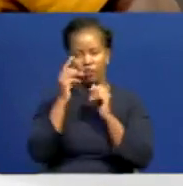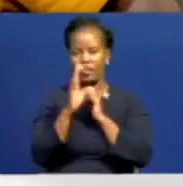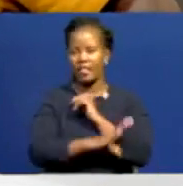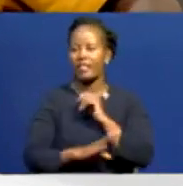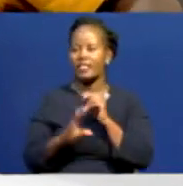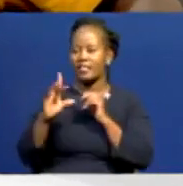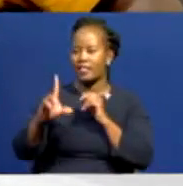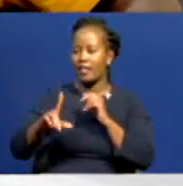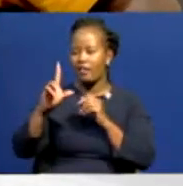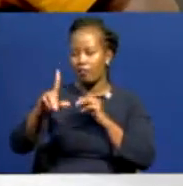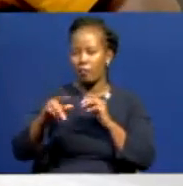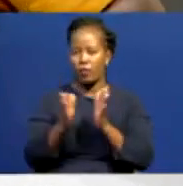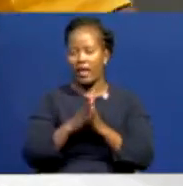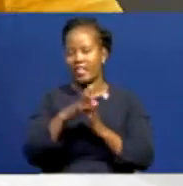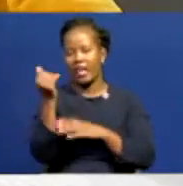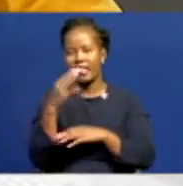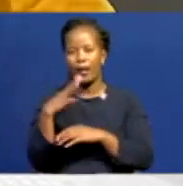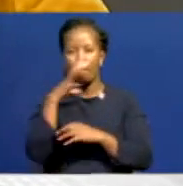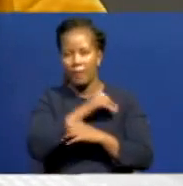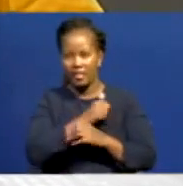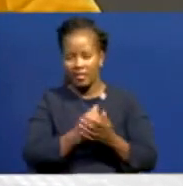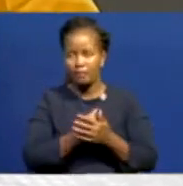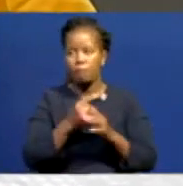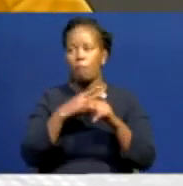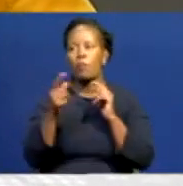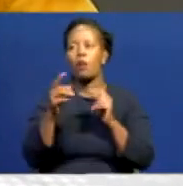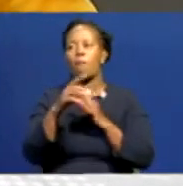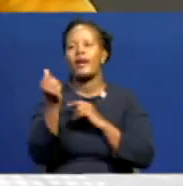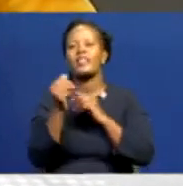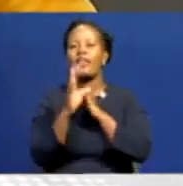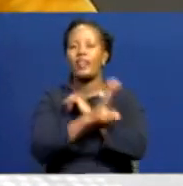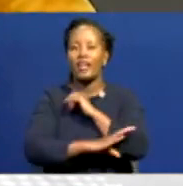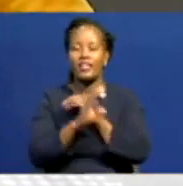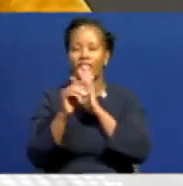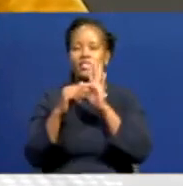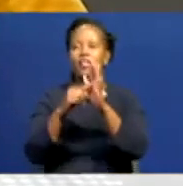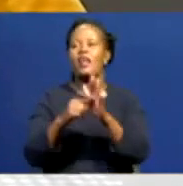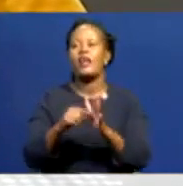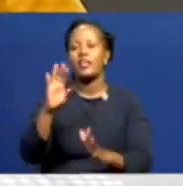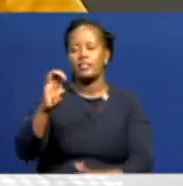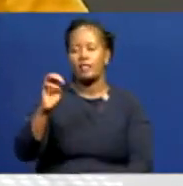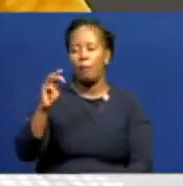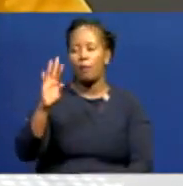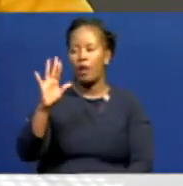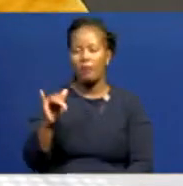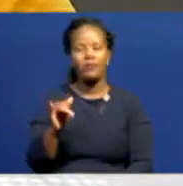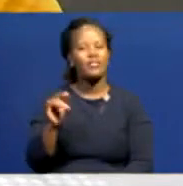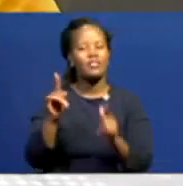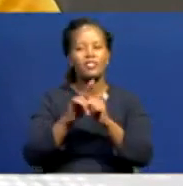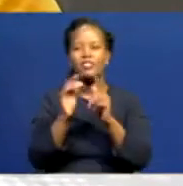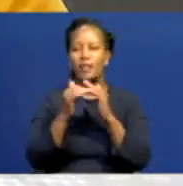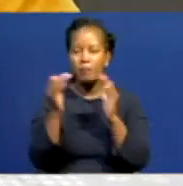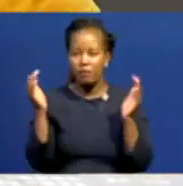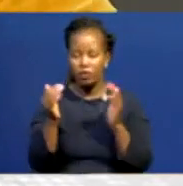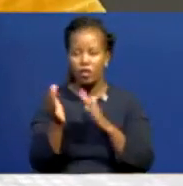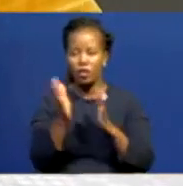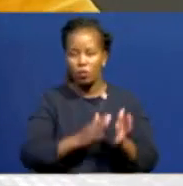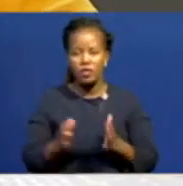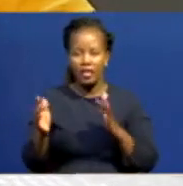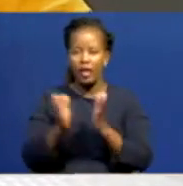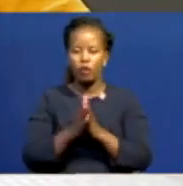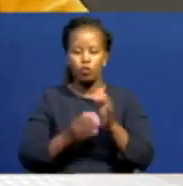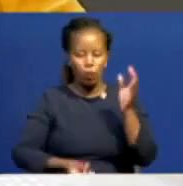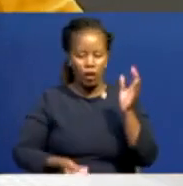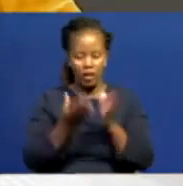back-to-back finals. Mm-hmm. But you look at other countries, like everyone is on the same level. Mm-hmm. And this is the stage to create and make a name. Yes. Yeah. And